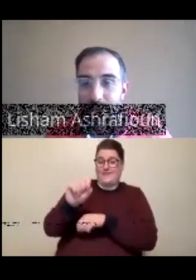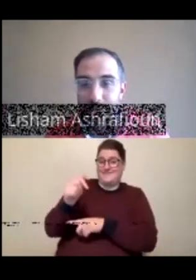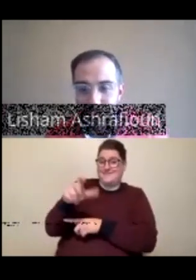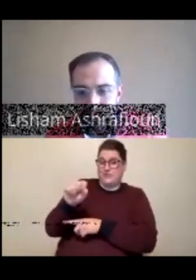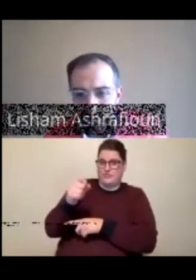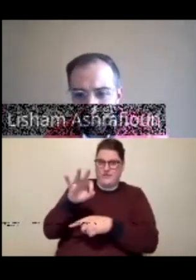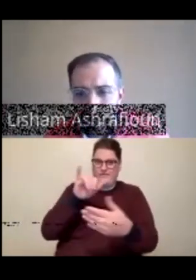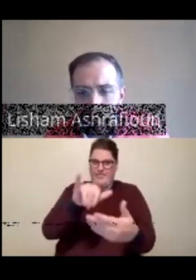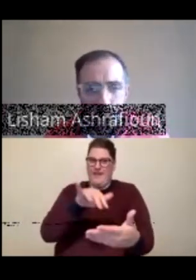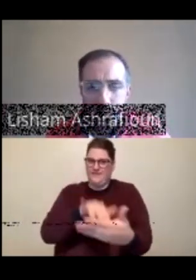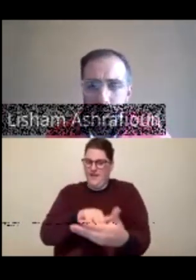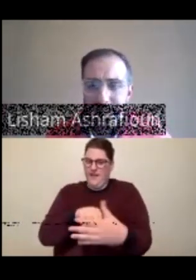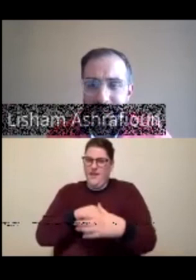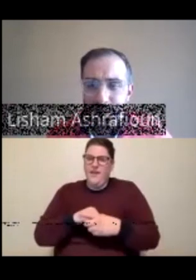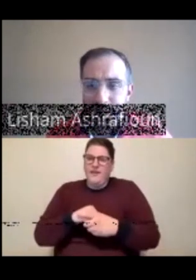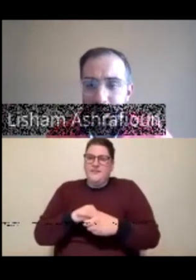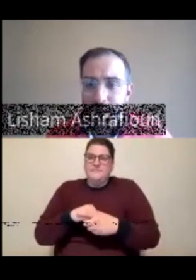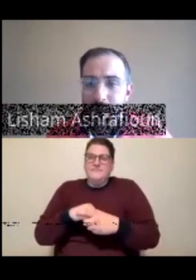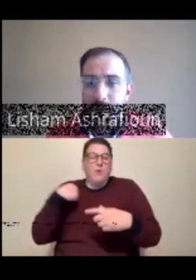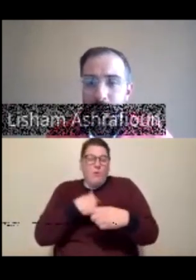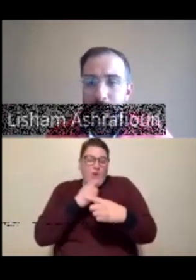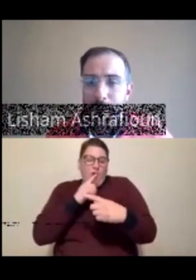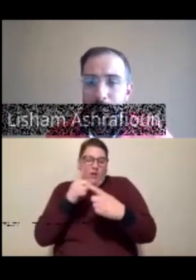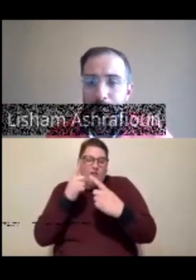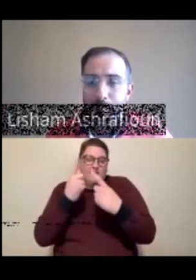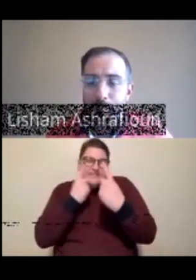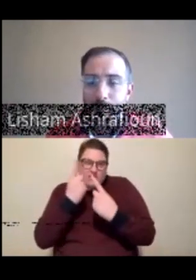this study, but we're considering